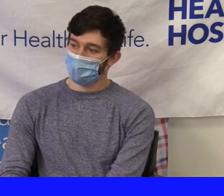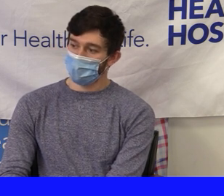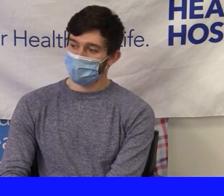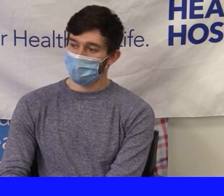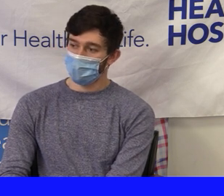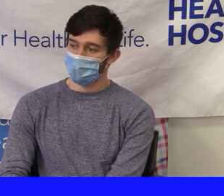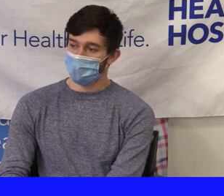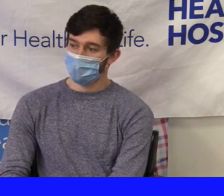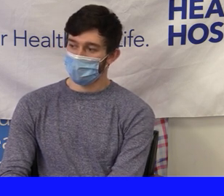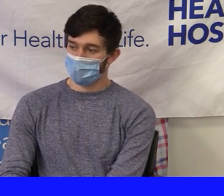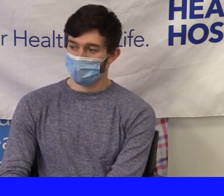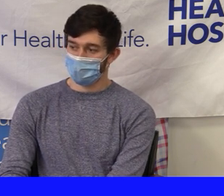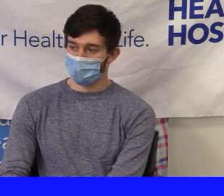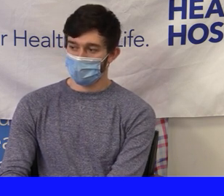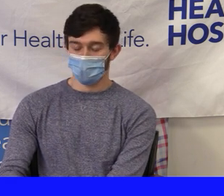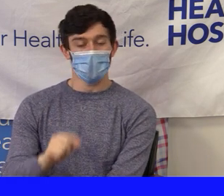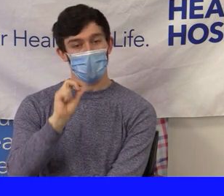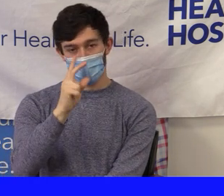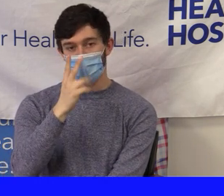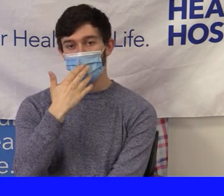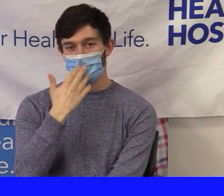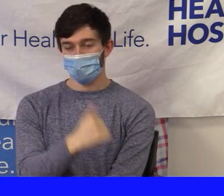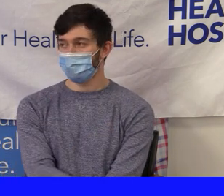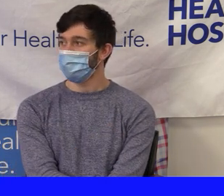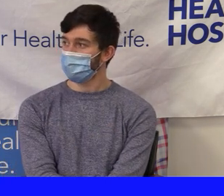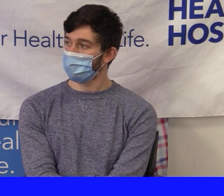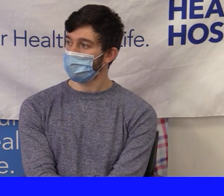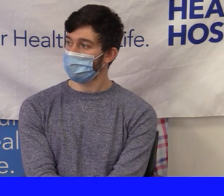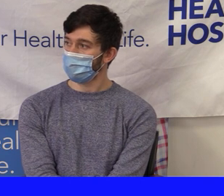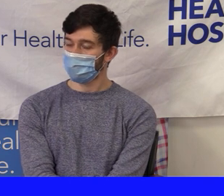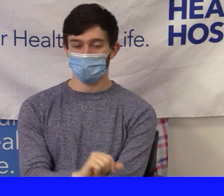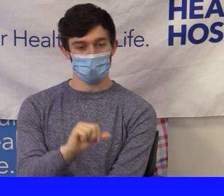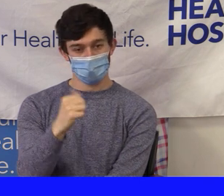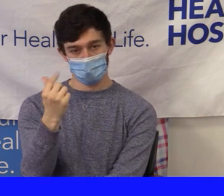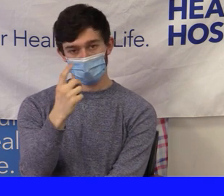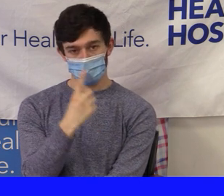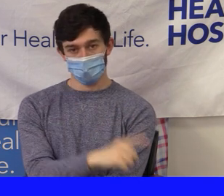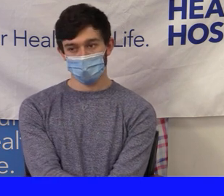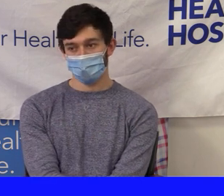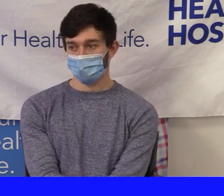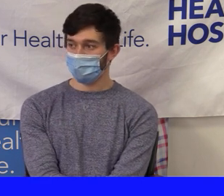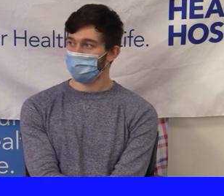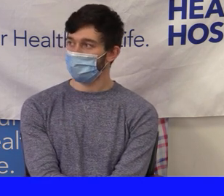Great. All right. Thank you. Thank you so much. Any other questions from board members?